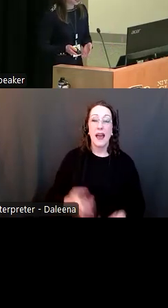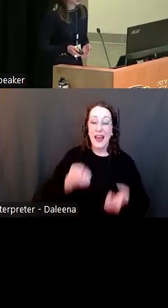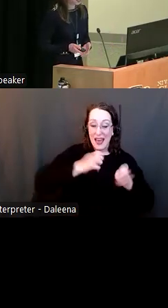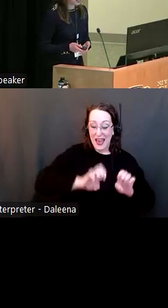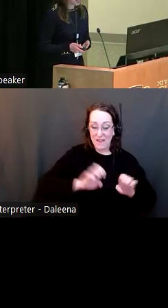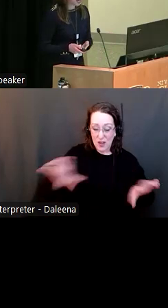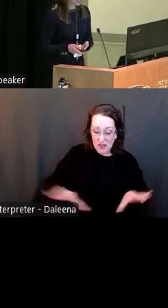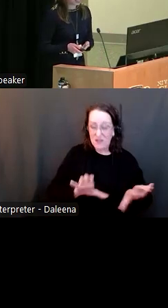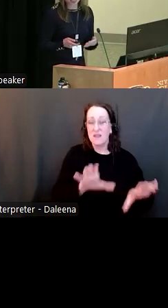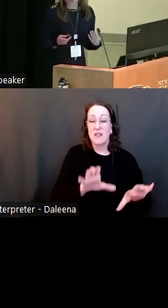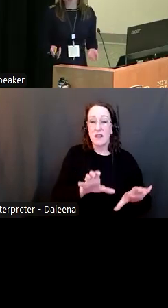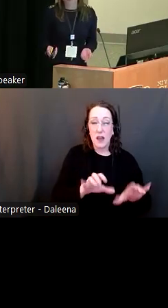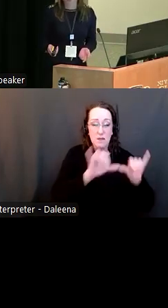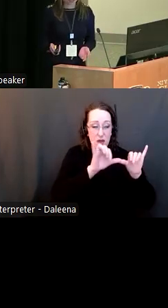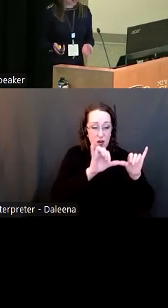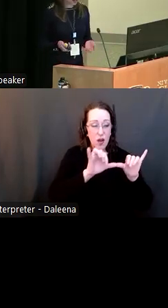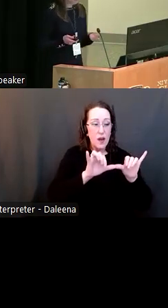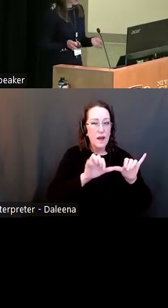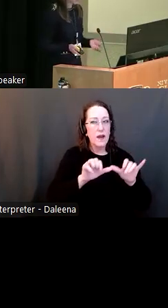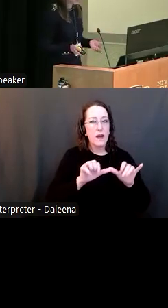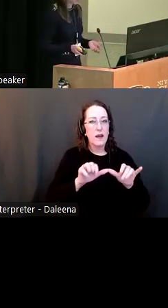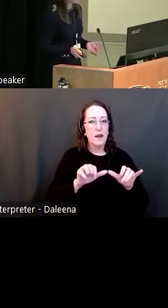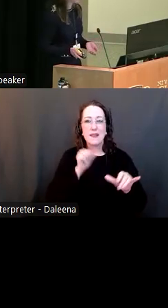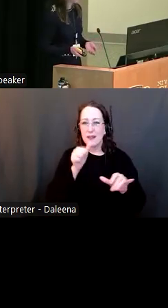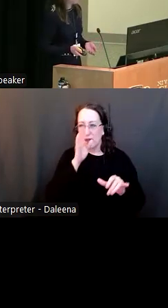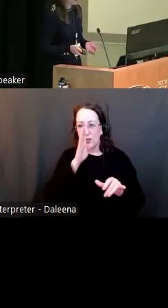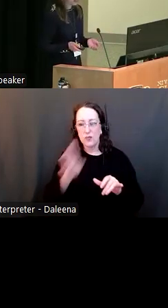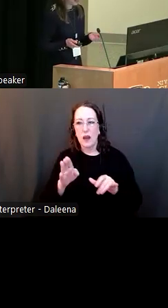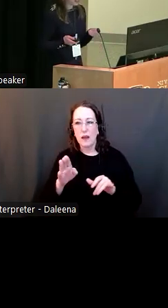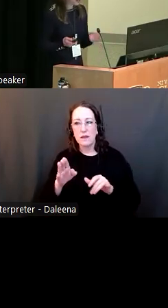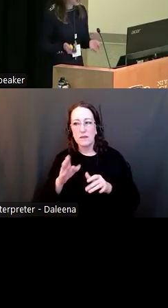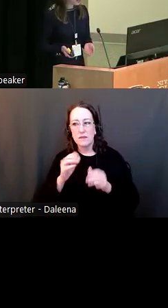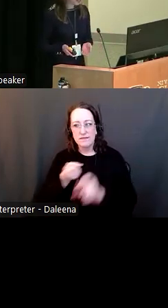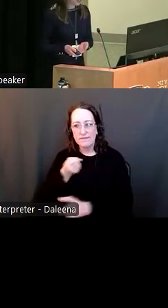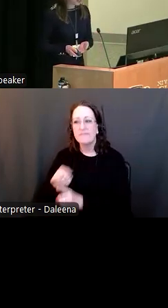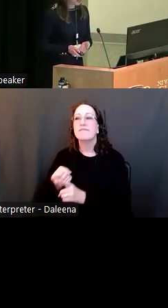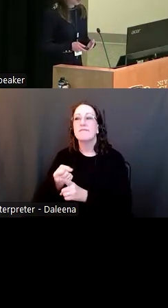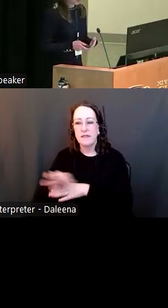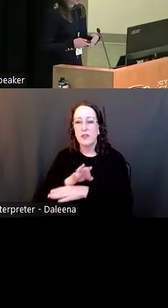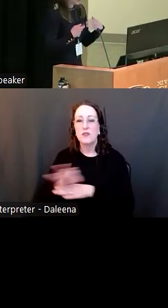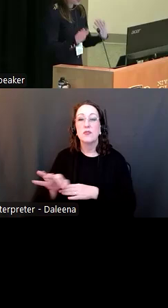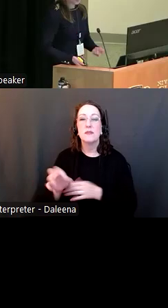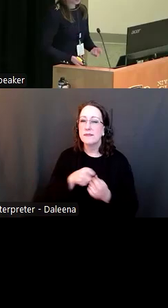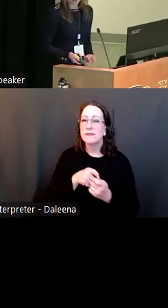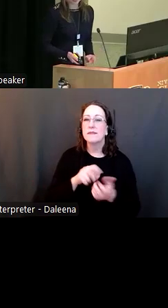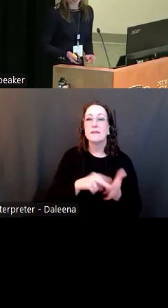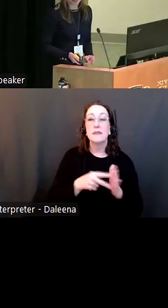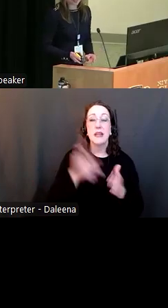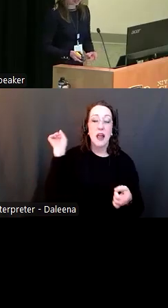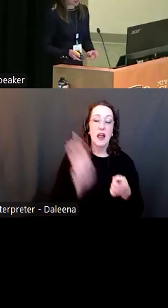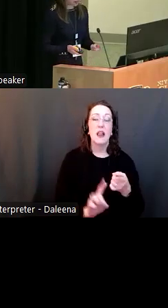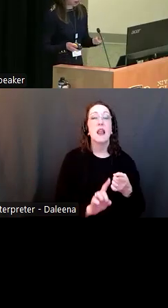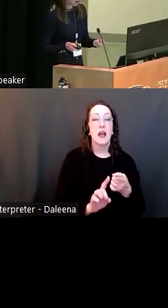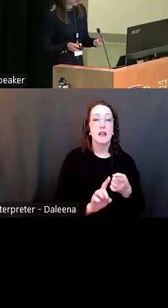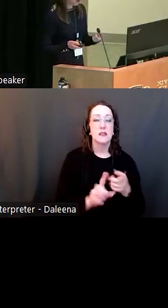expenditure indices had an indirect effect on functioning. Specifically, fewer choices to